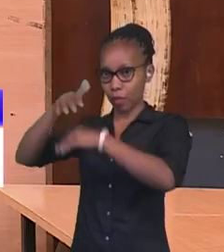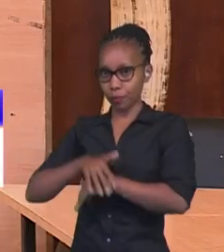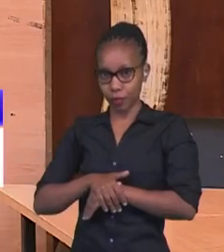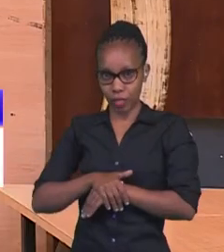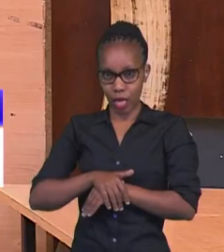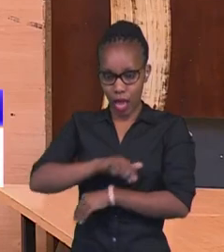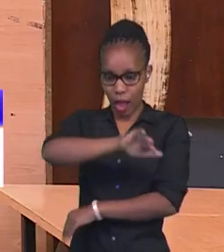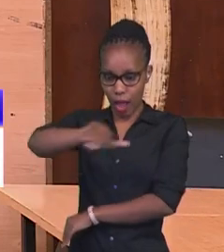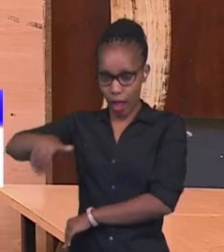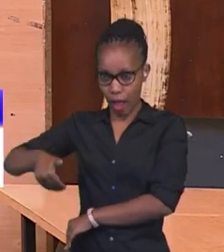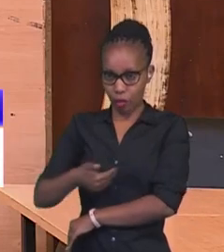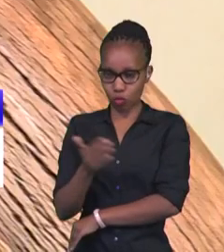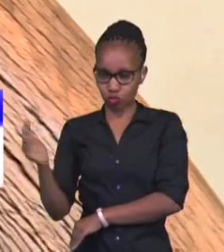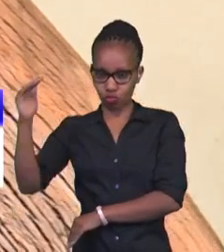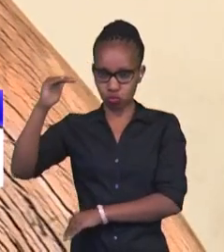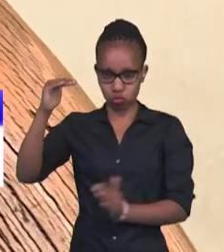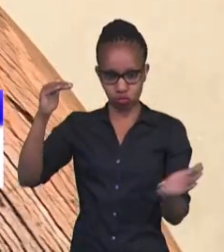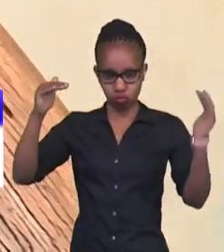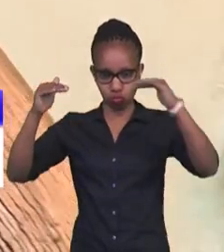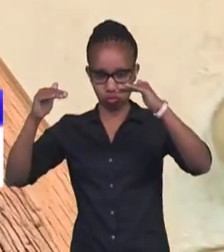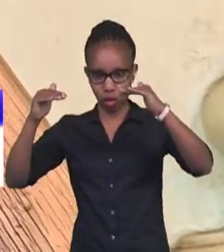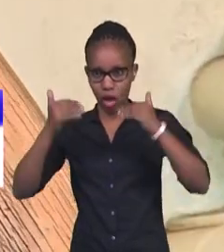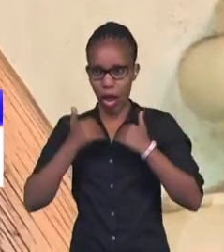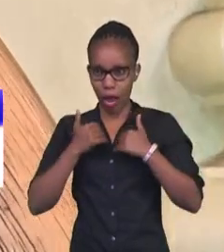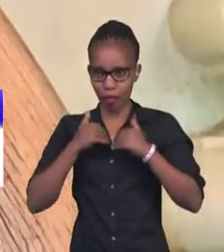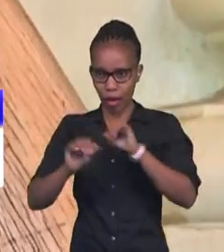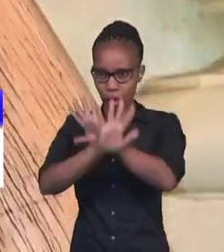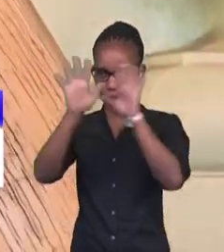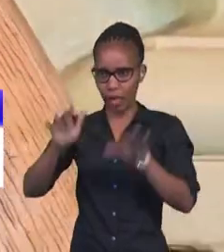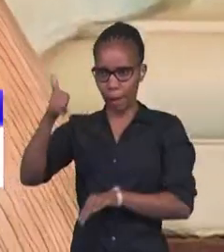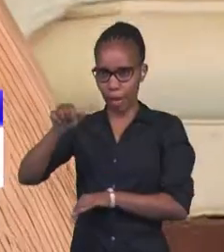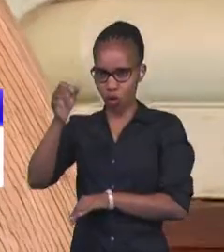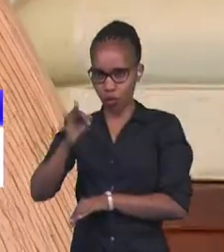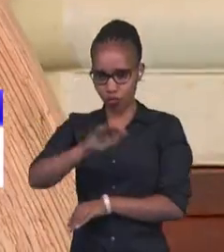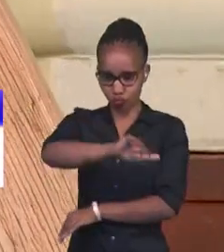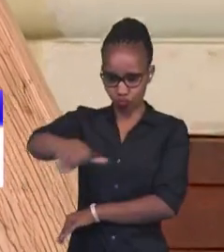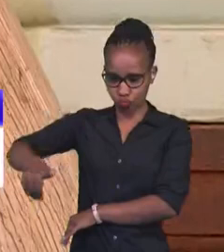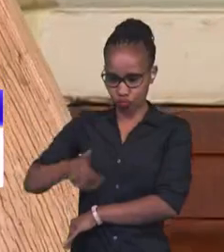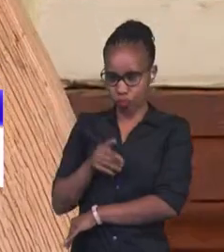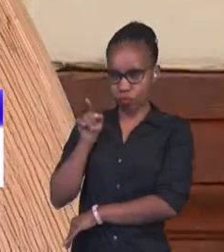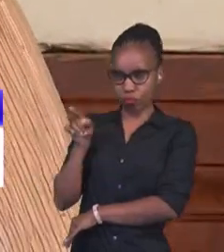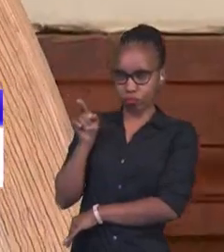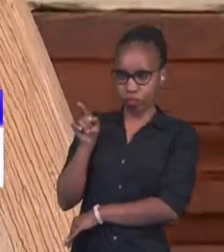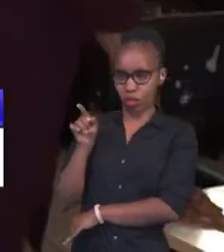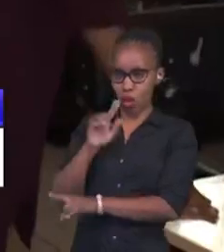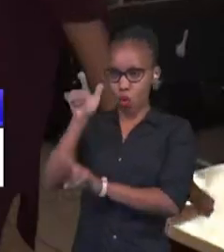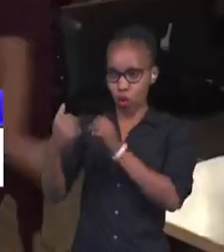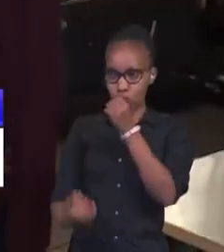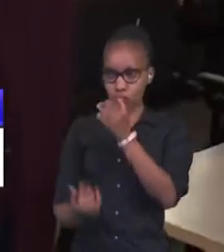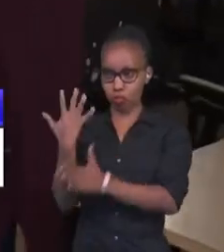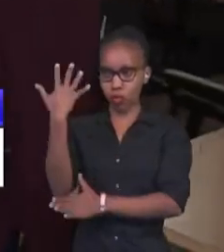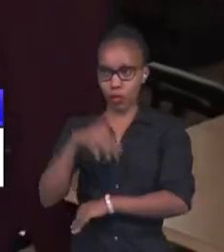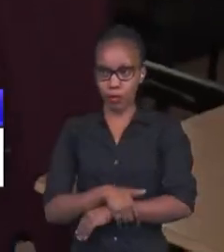elephant tusks mounted on wooden stands. It's not clear, however, whether these tusks were here when the library was first launched. I'm